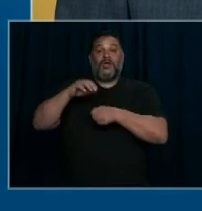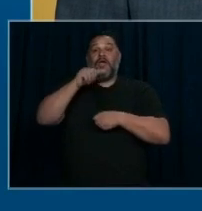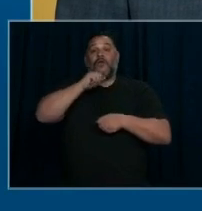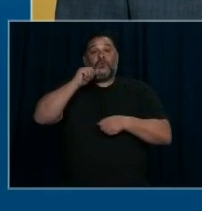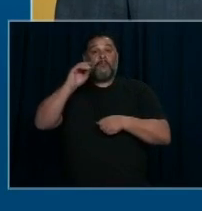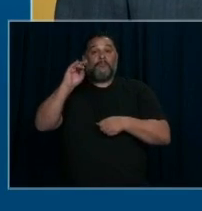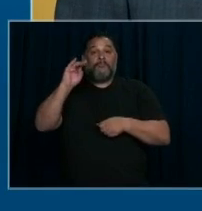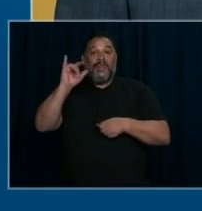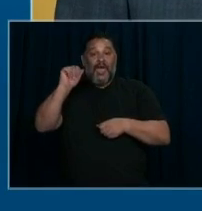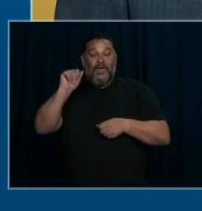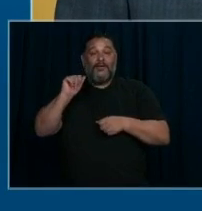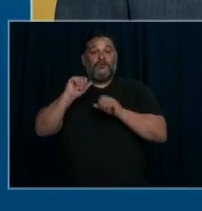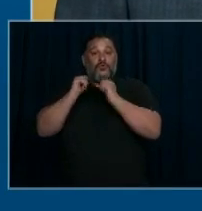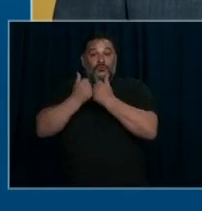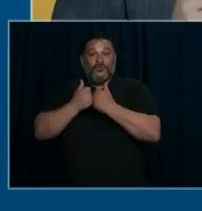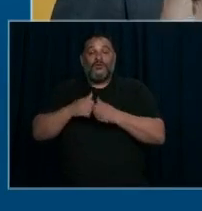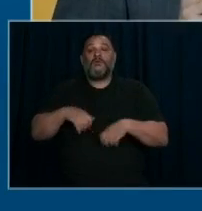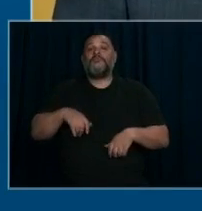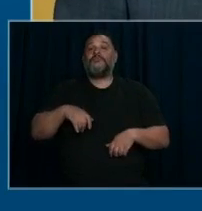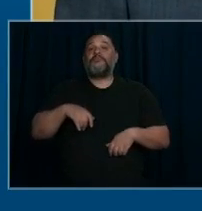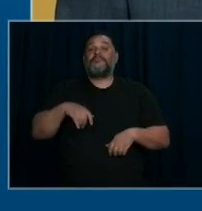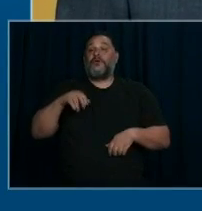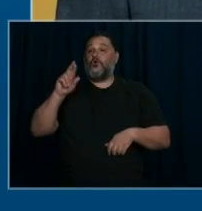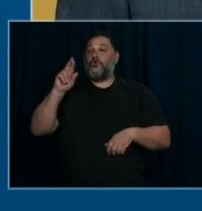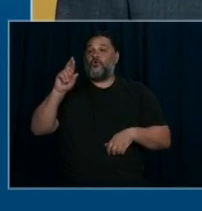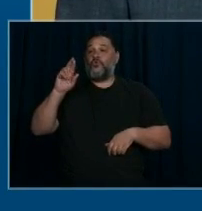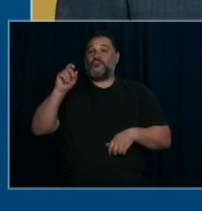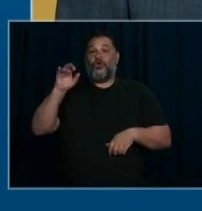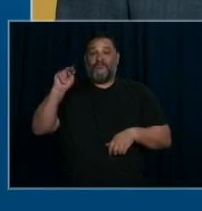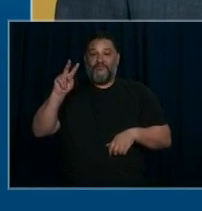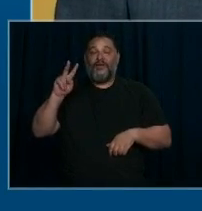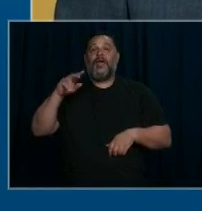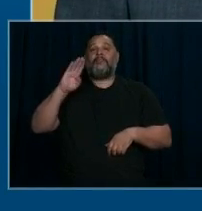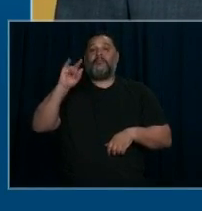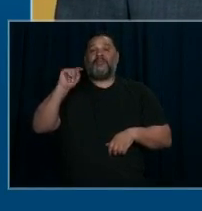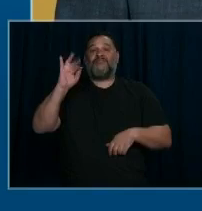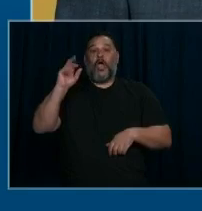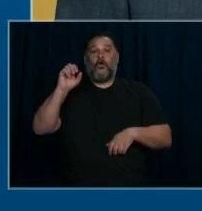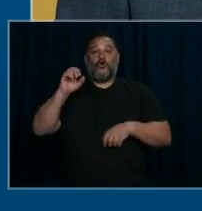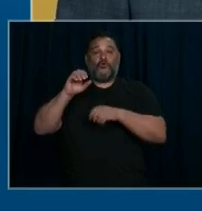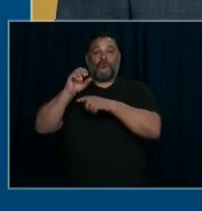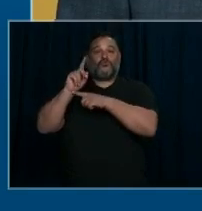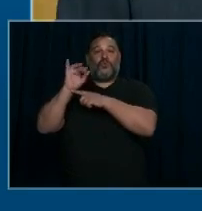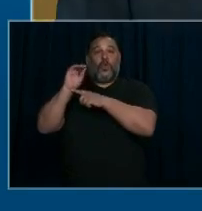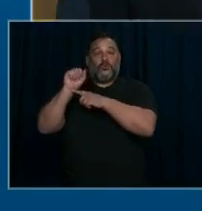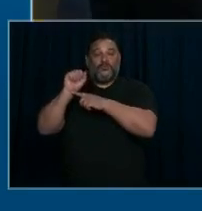Association, Reister, and Bitfire Studios, thanks for joining us.